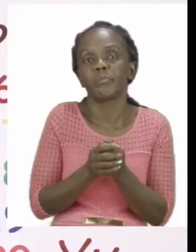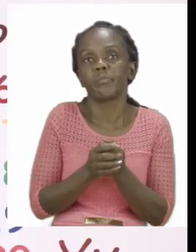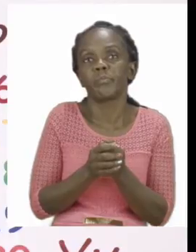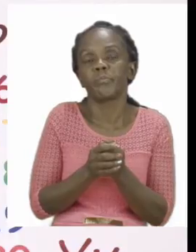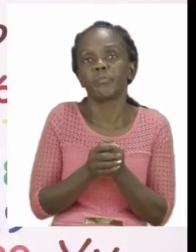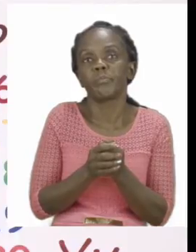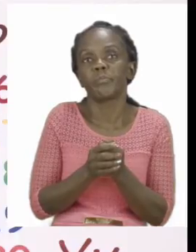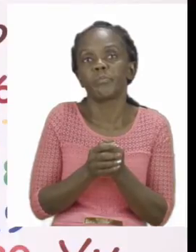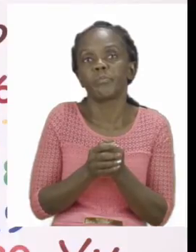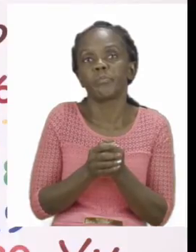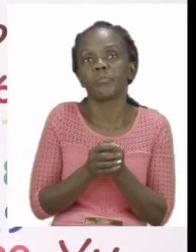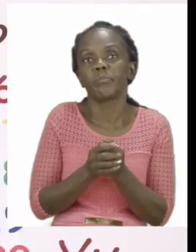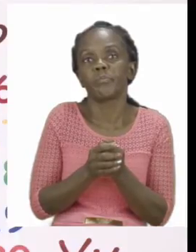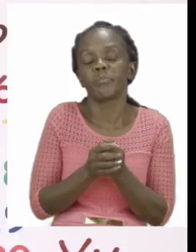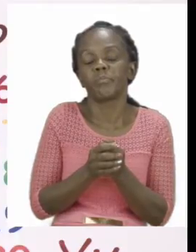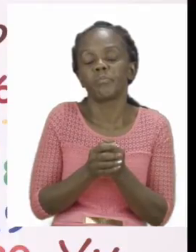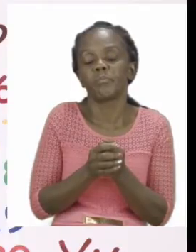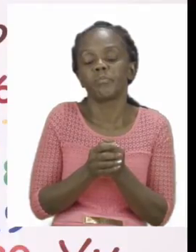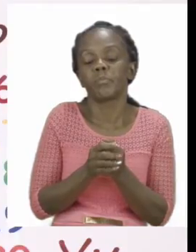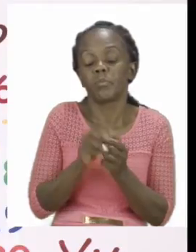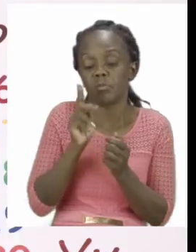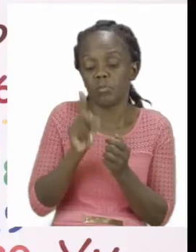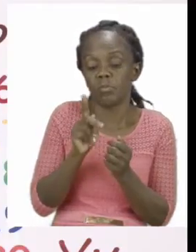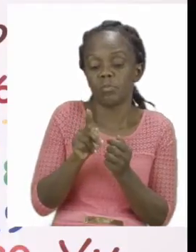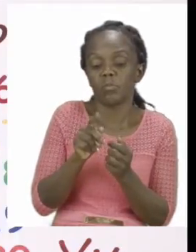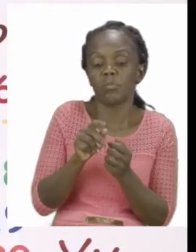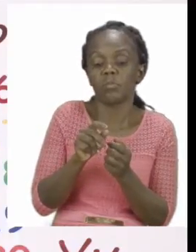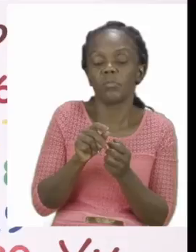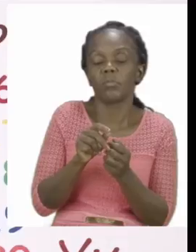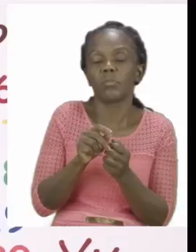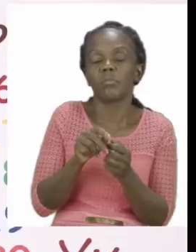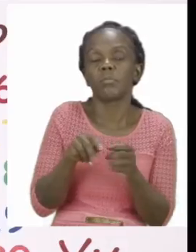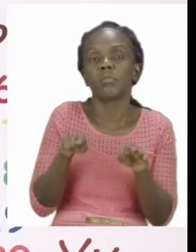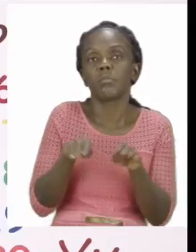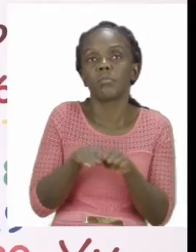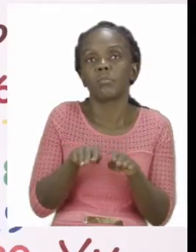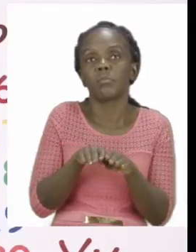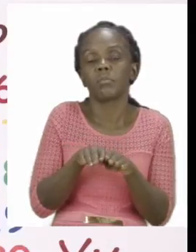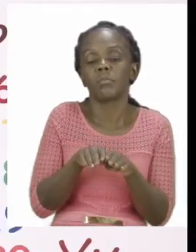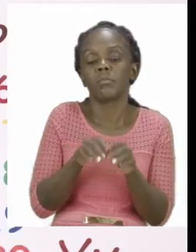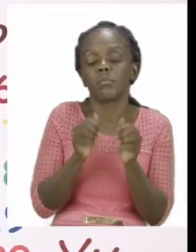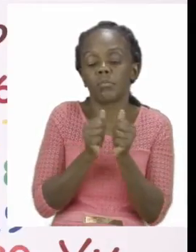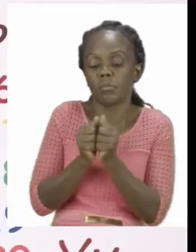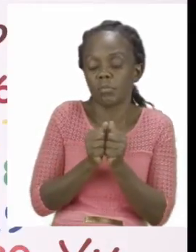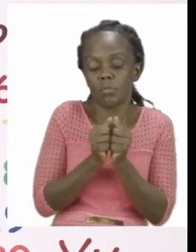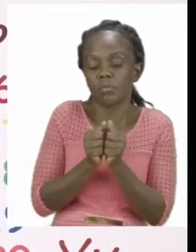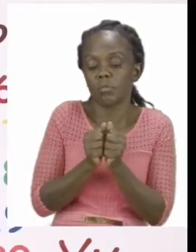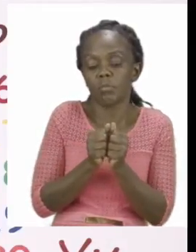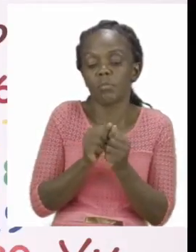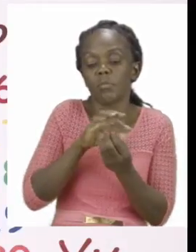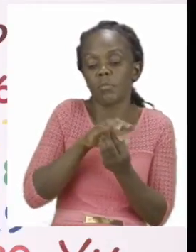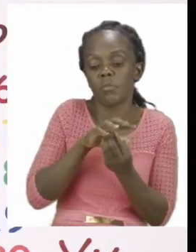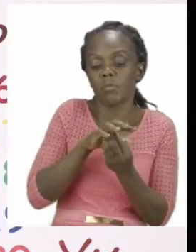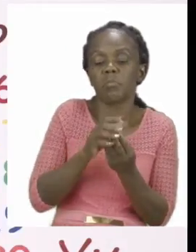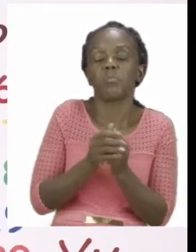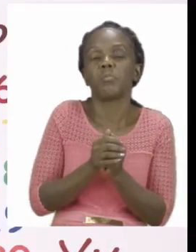this time with a family member of yours. So take your time, boys and girls, have so much fun. You can